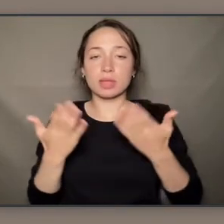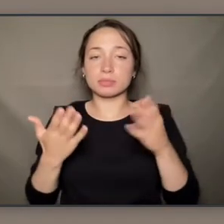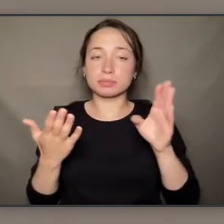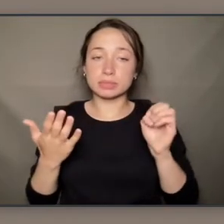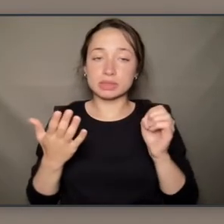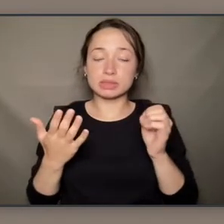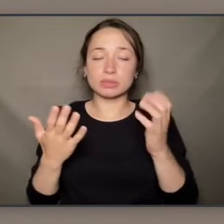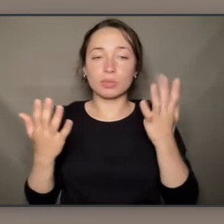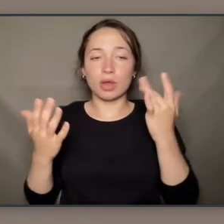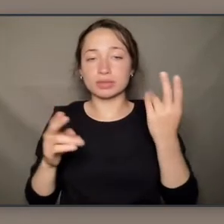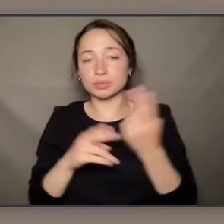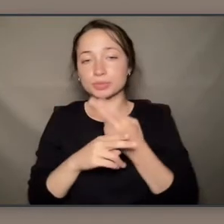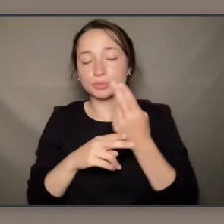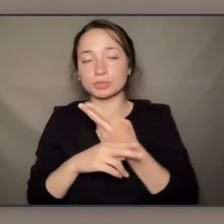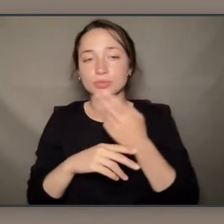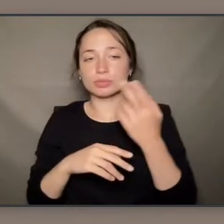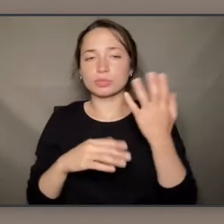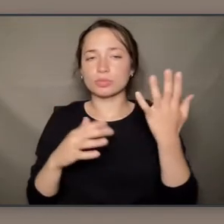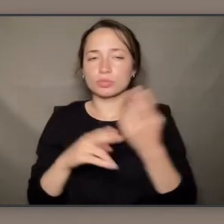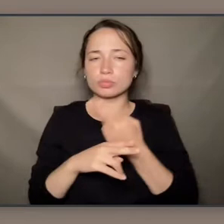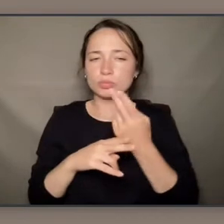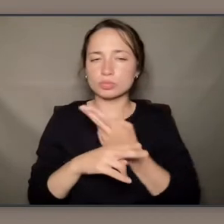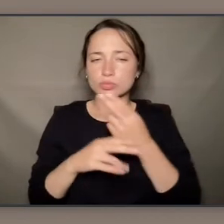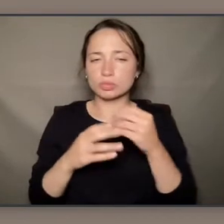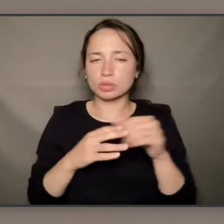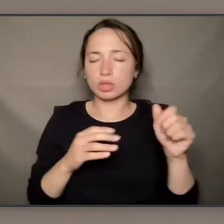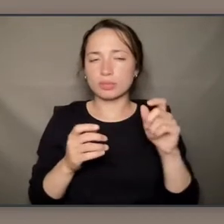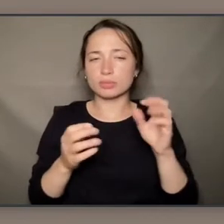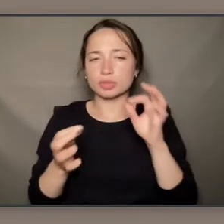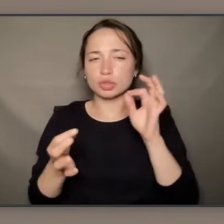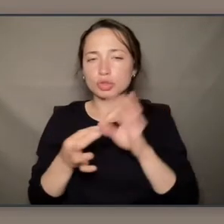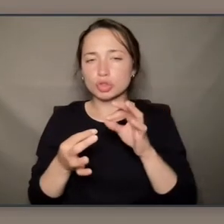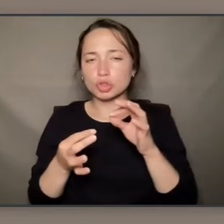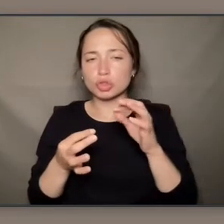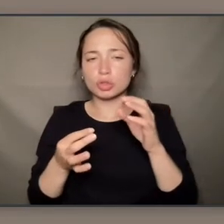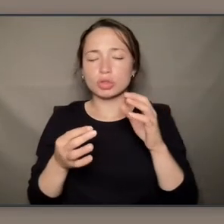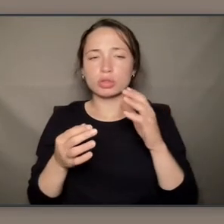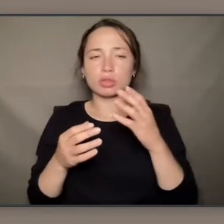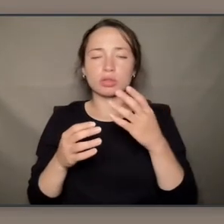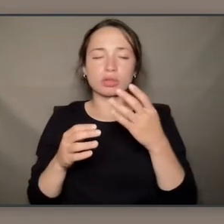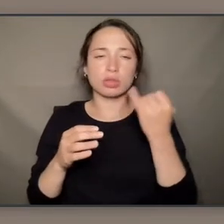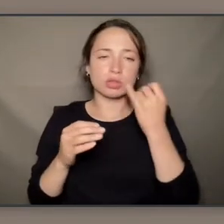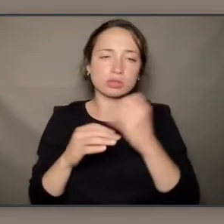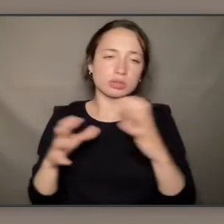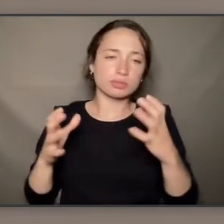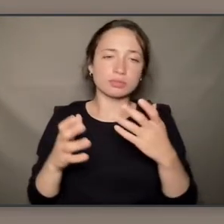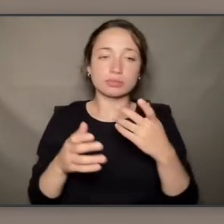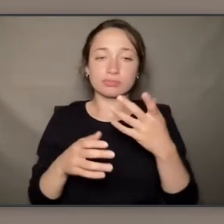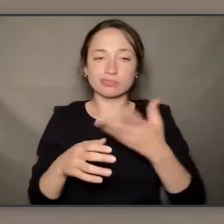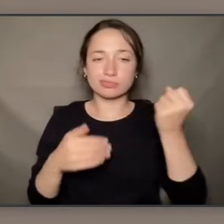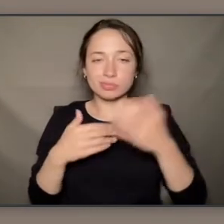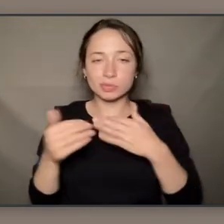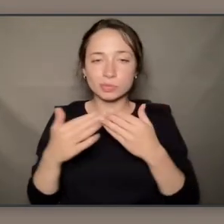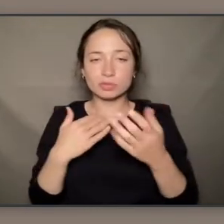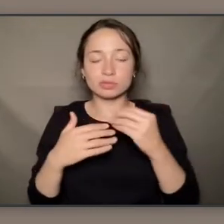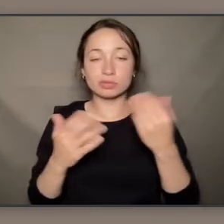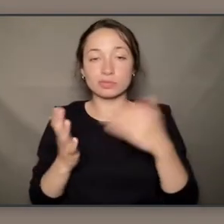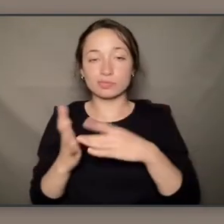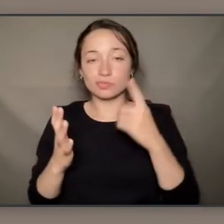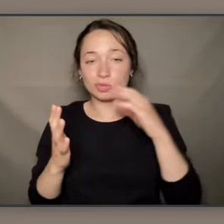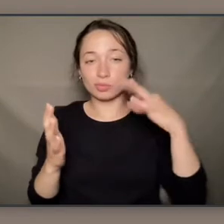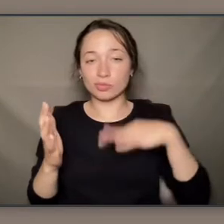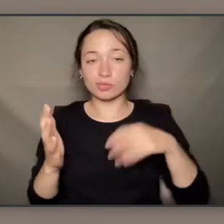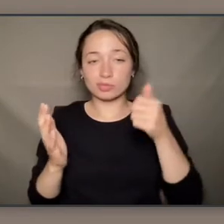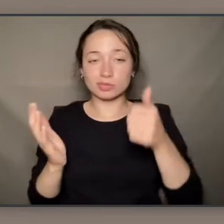might be, how it's used, why it's used in particular context, but they take it anyway. And again, for the benefit